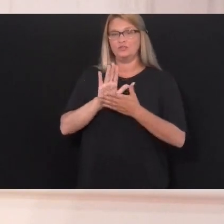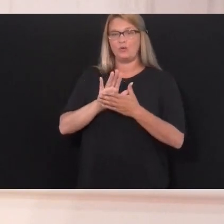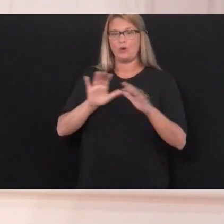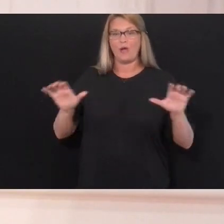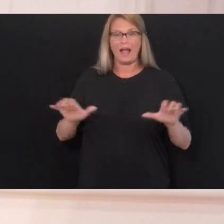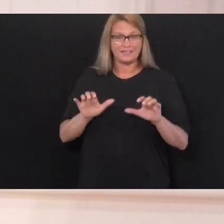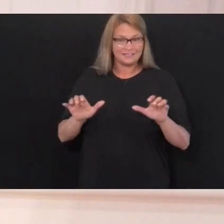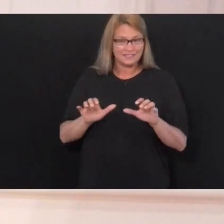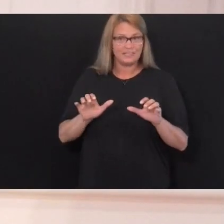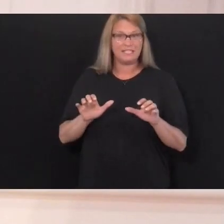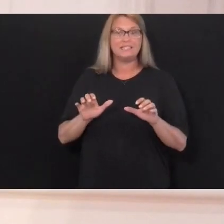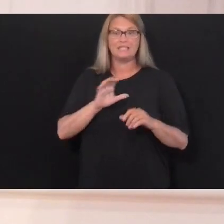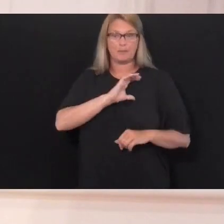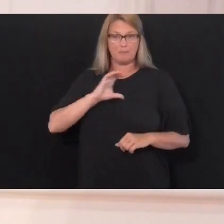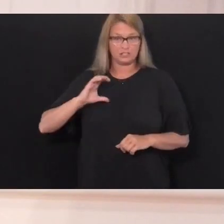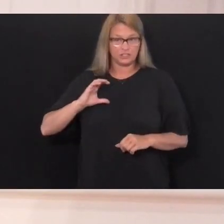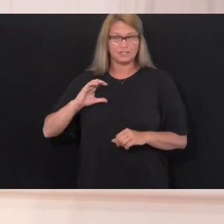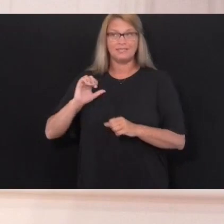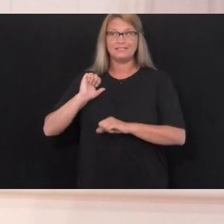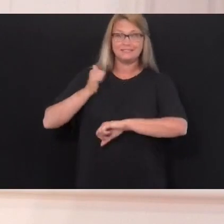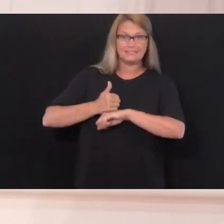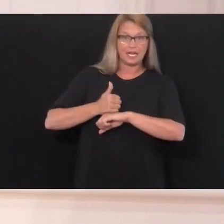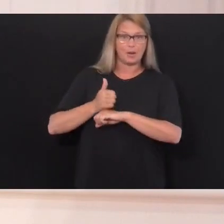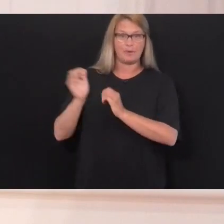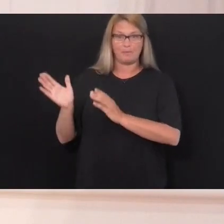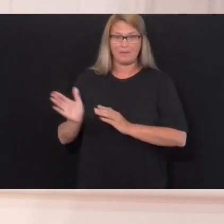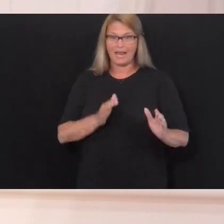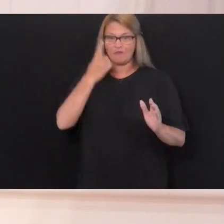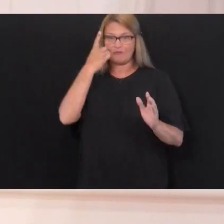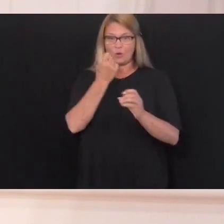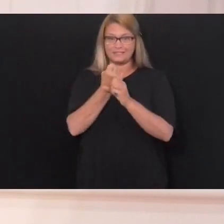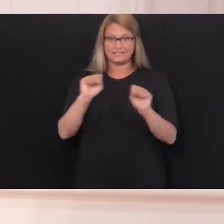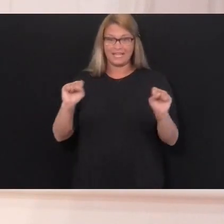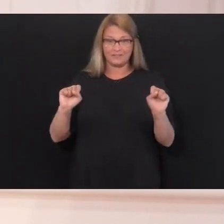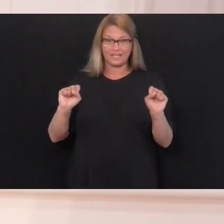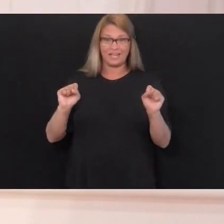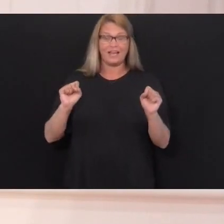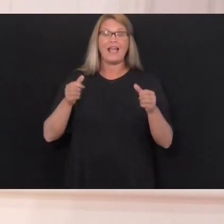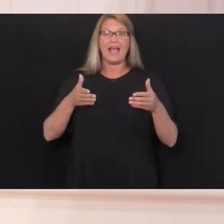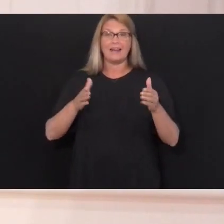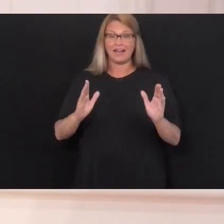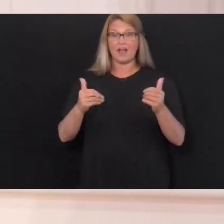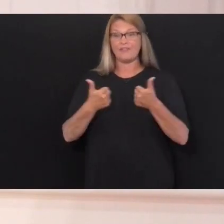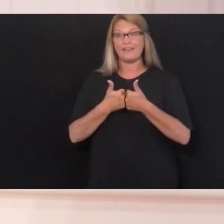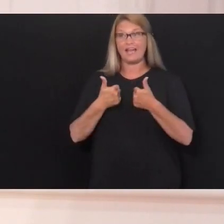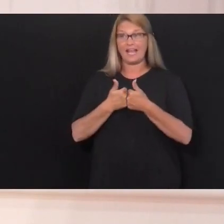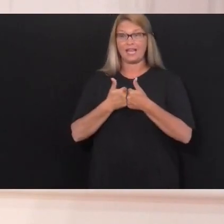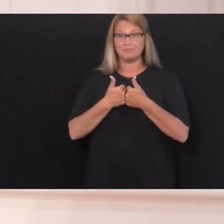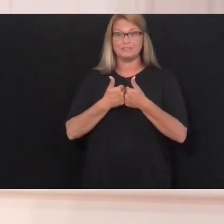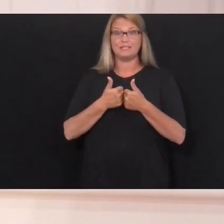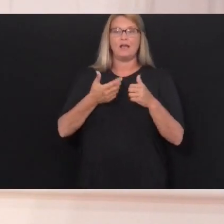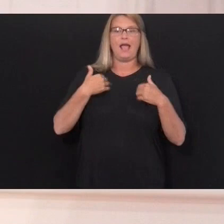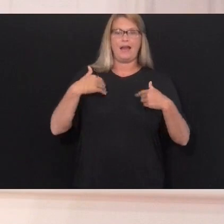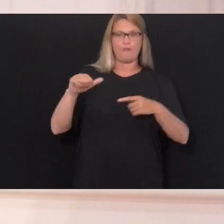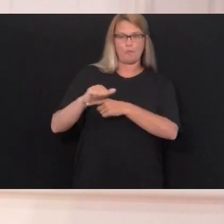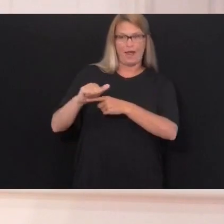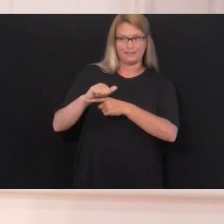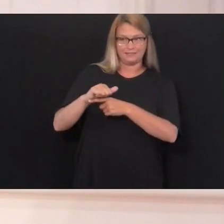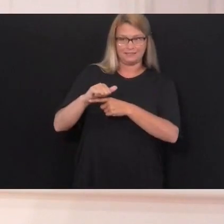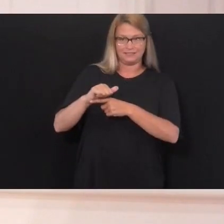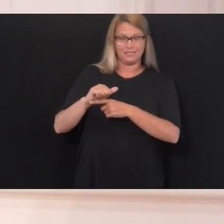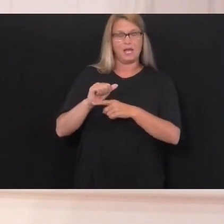lot of activity going on there. There's a lot of activity going on right now, and it's activity that's going the wrong way, and I'm sure she'll be a tremendous,